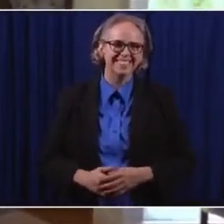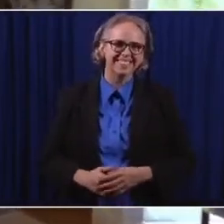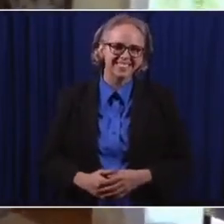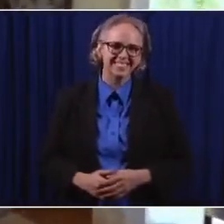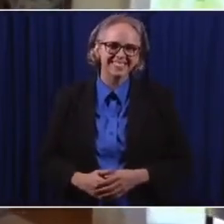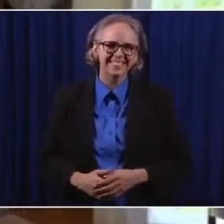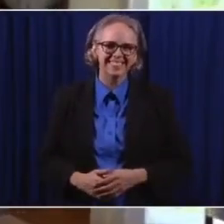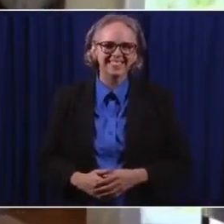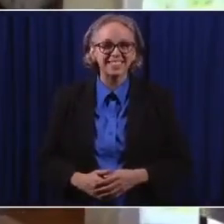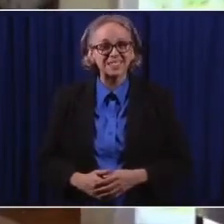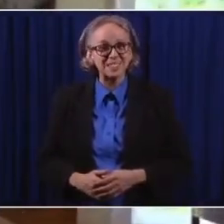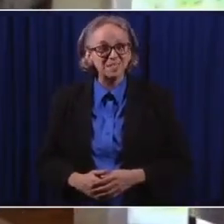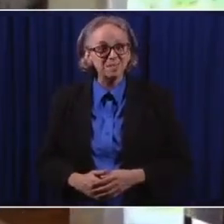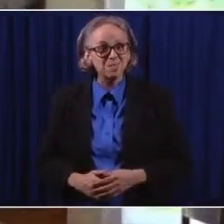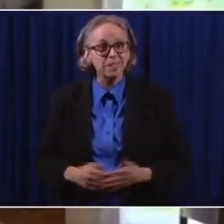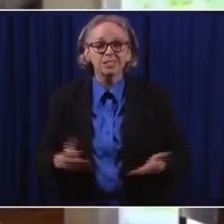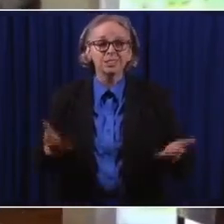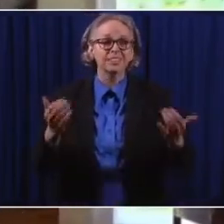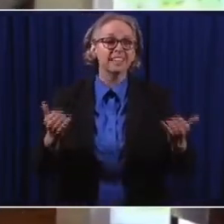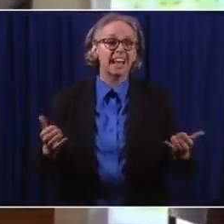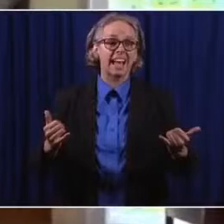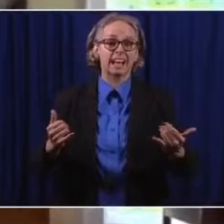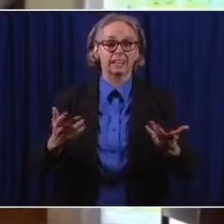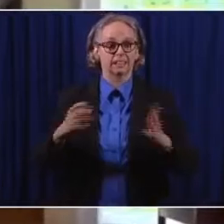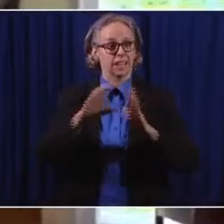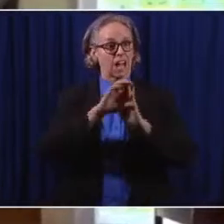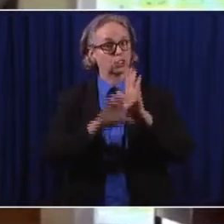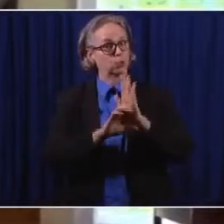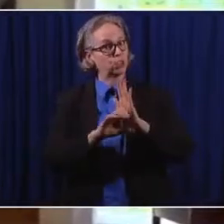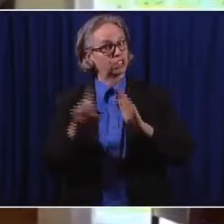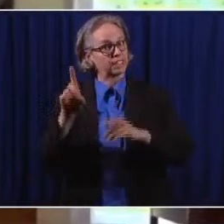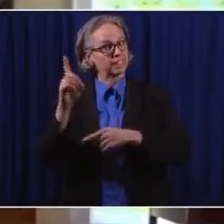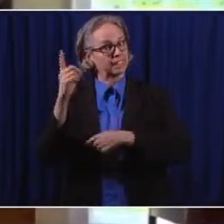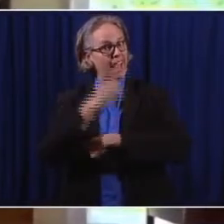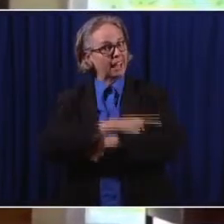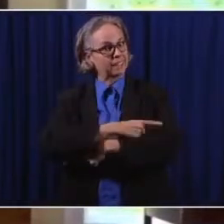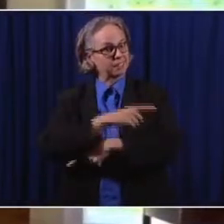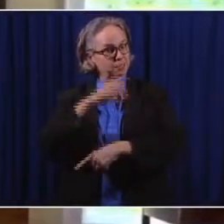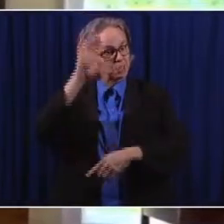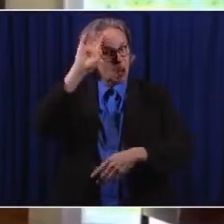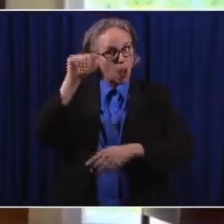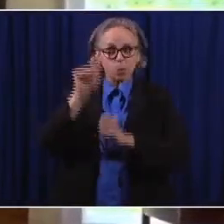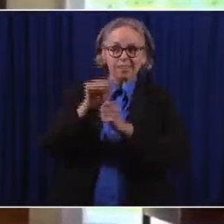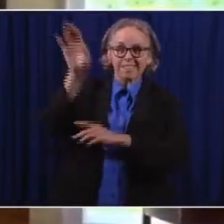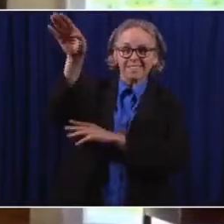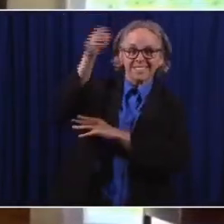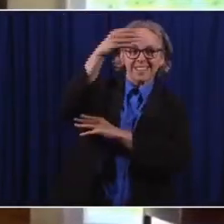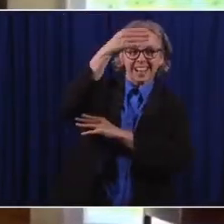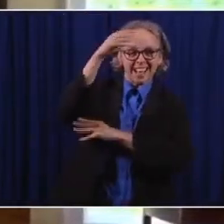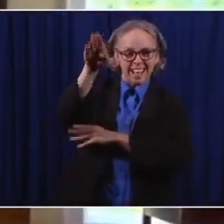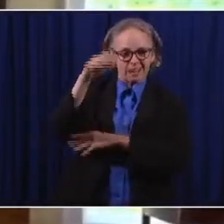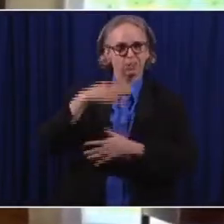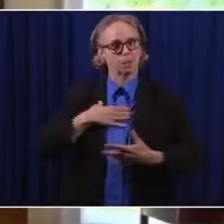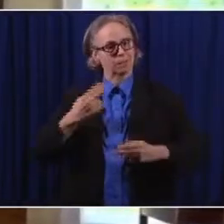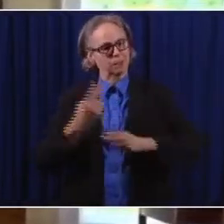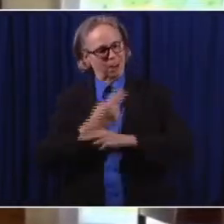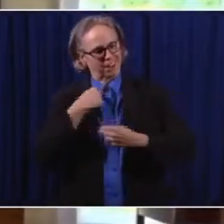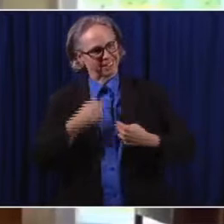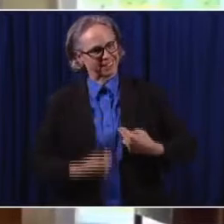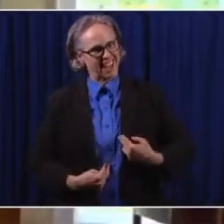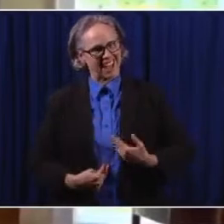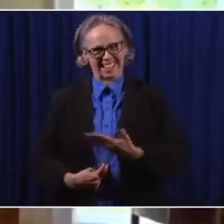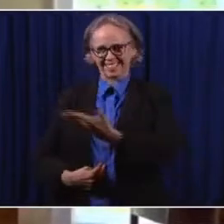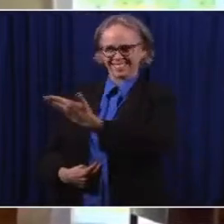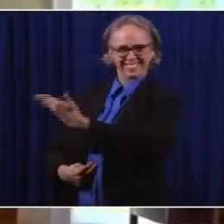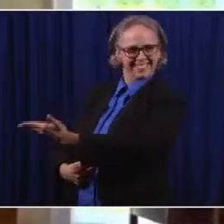Well, today is Constitution Day. I've got a flag tie on here instead of the usual